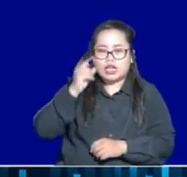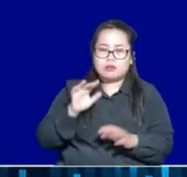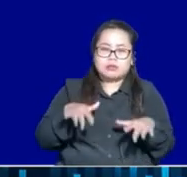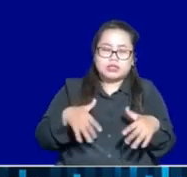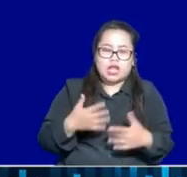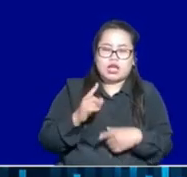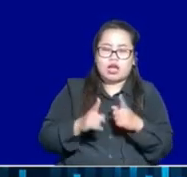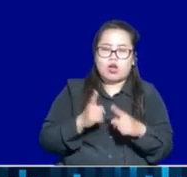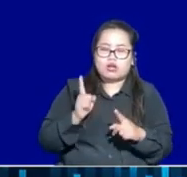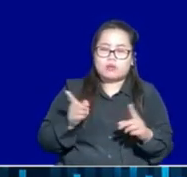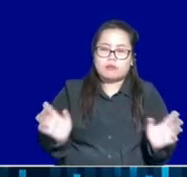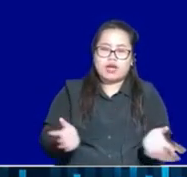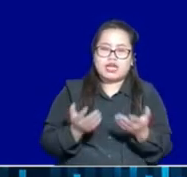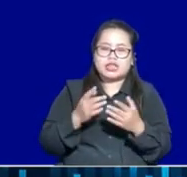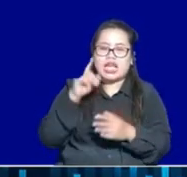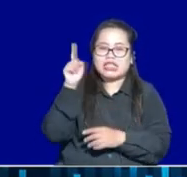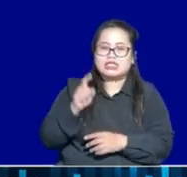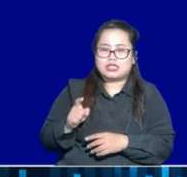plant.